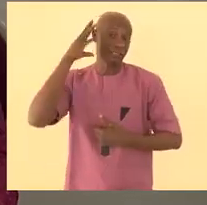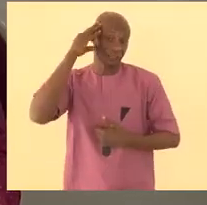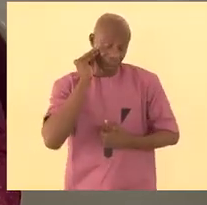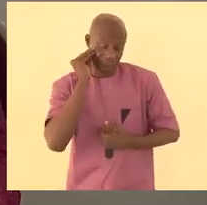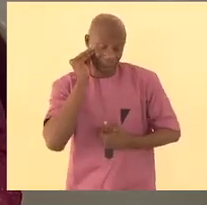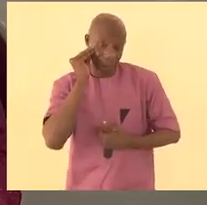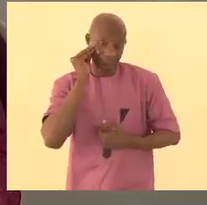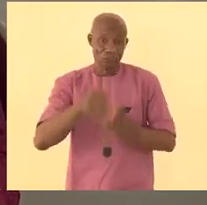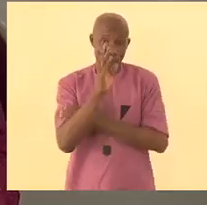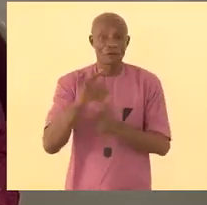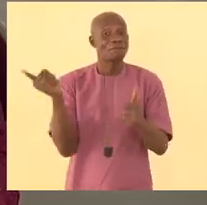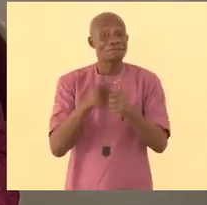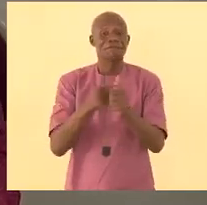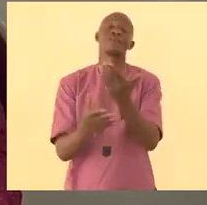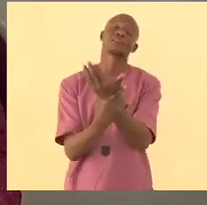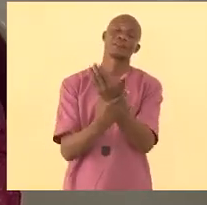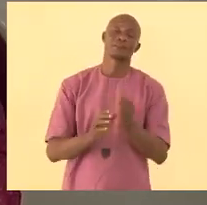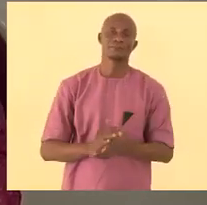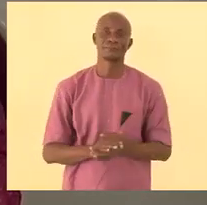experienced God firsthand.